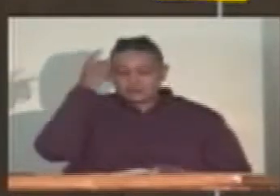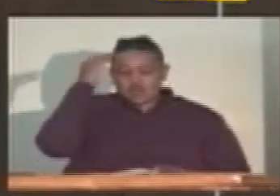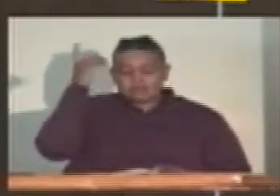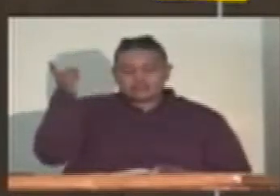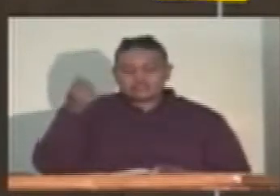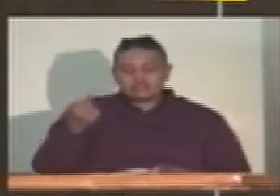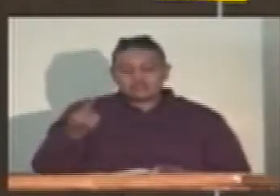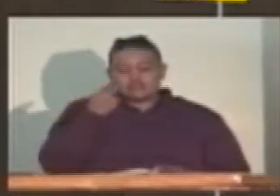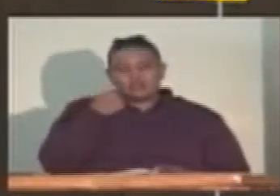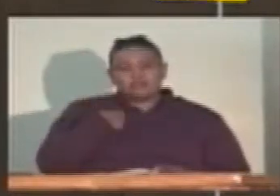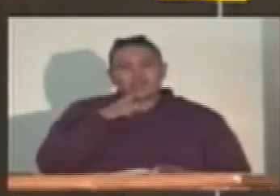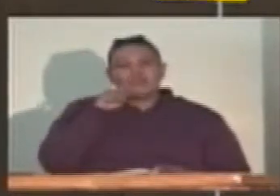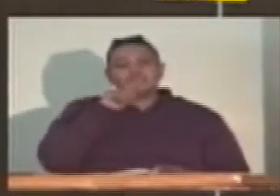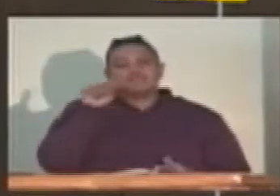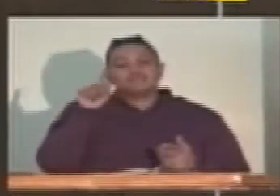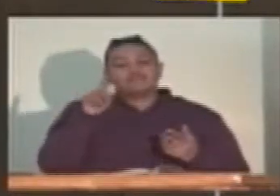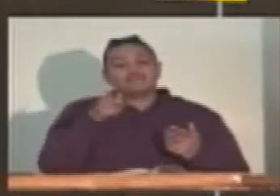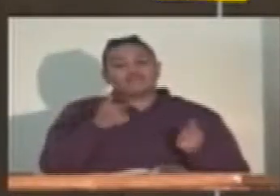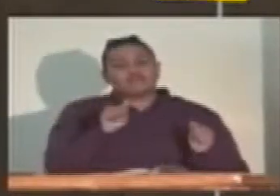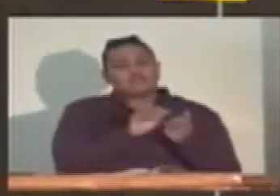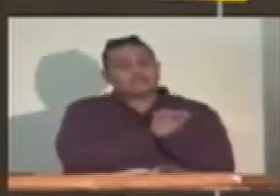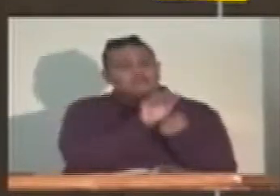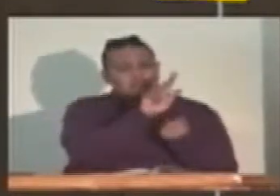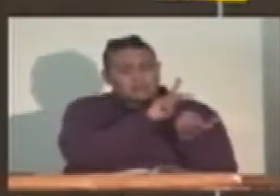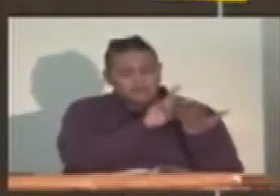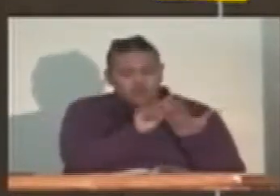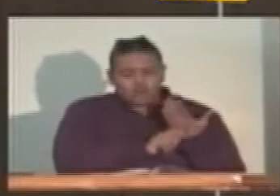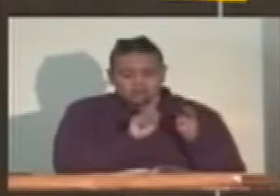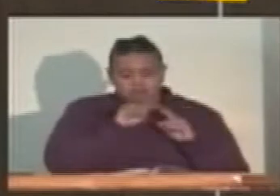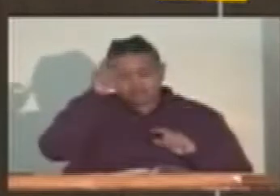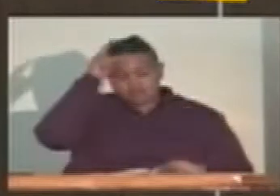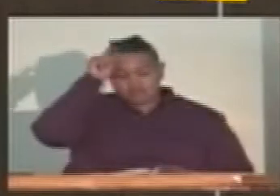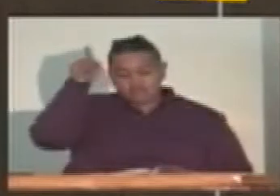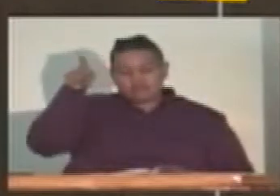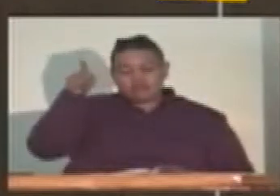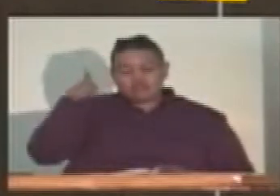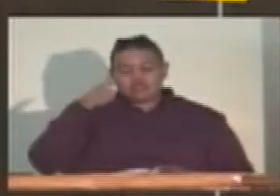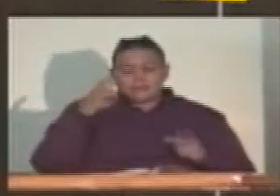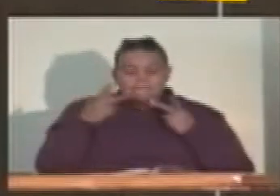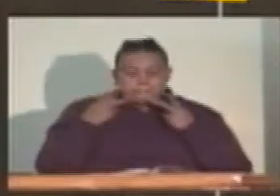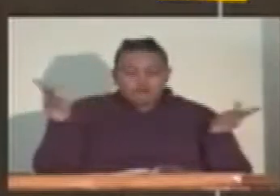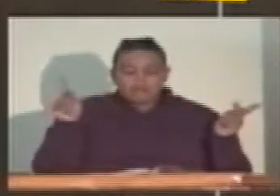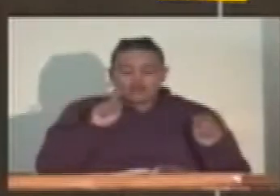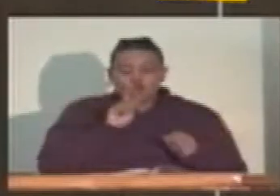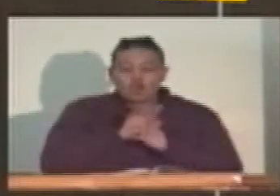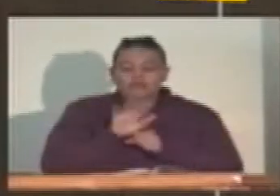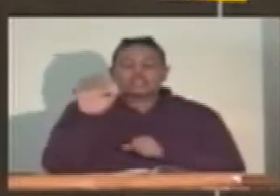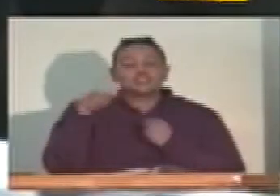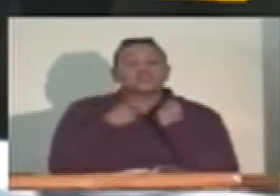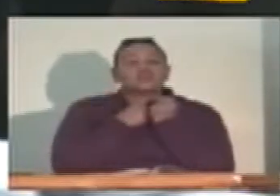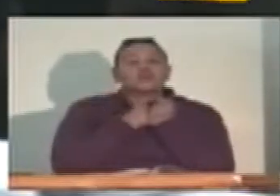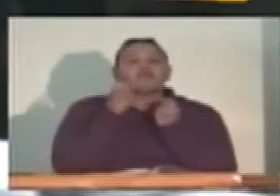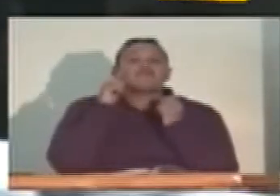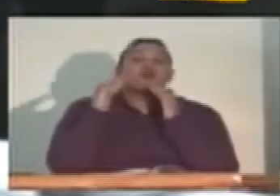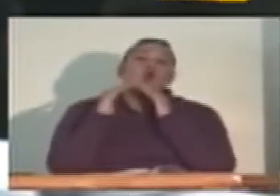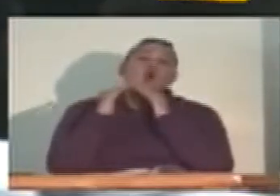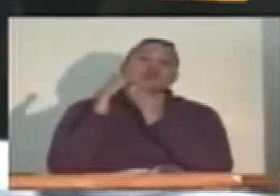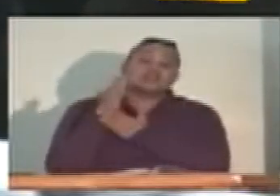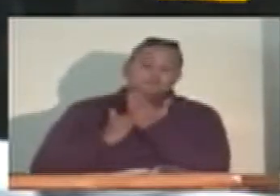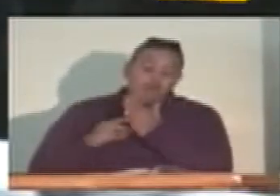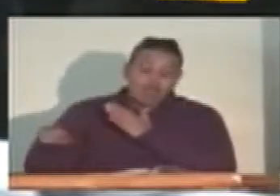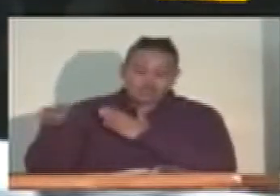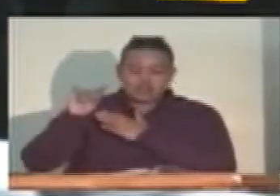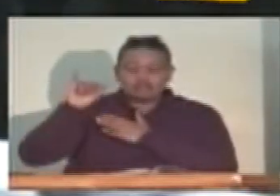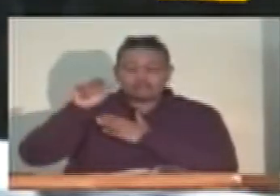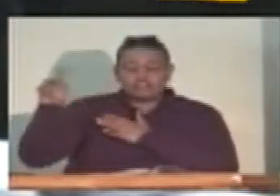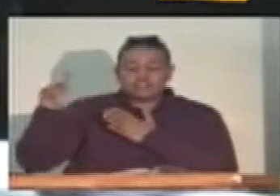Minister accused me of jeopardizing the program. However, he publicly committed his support for the housing component